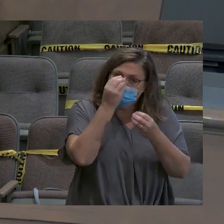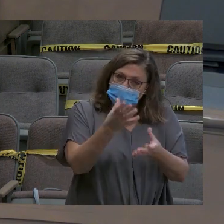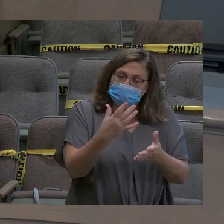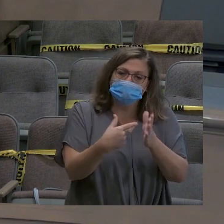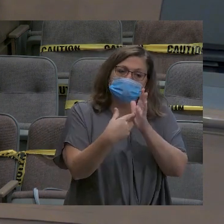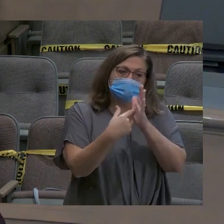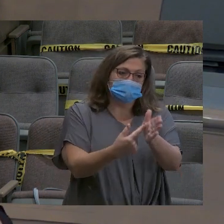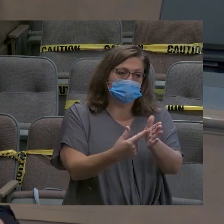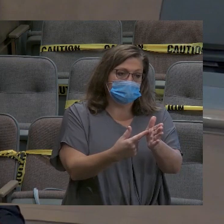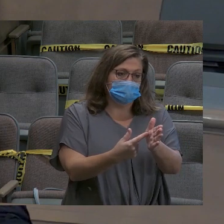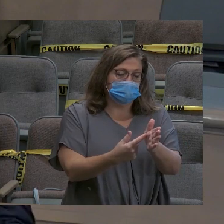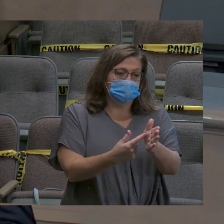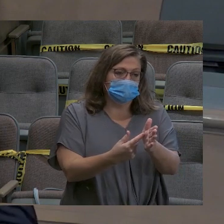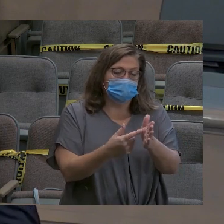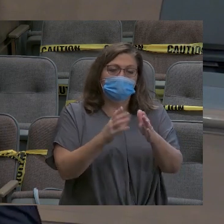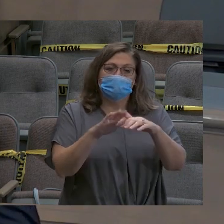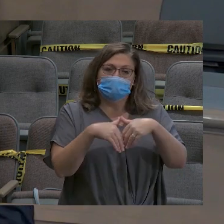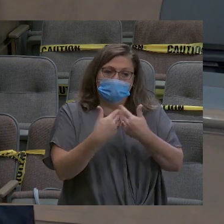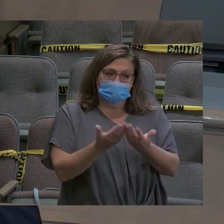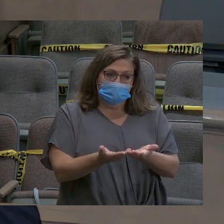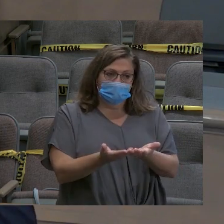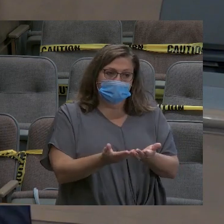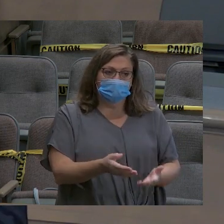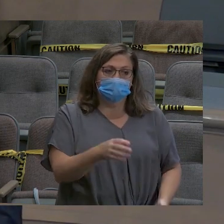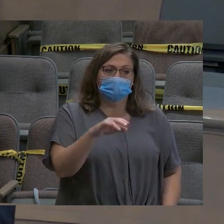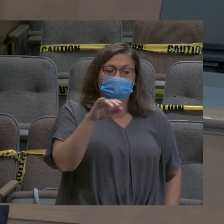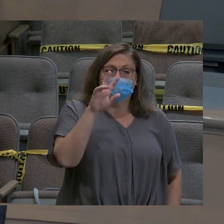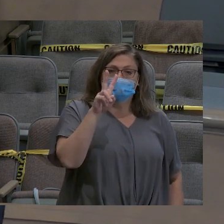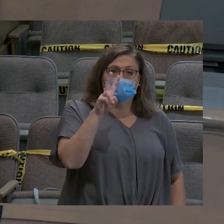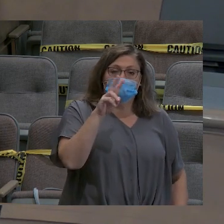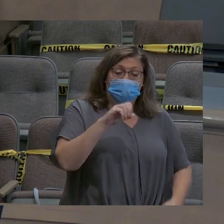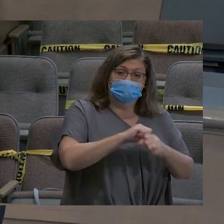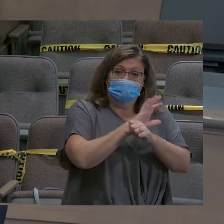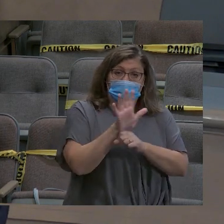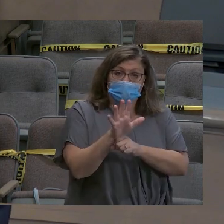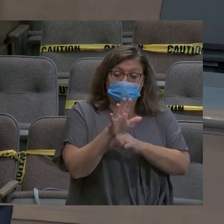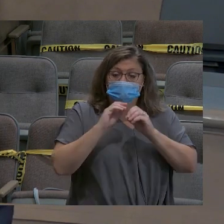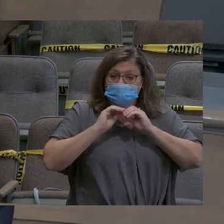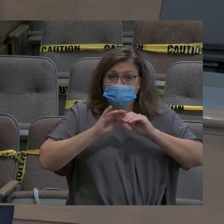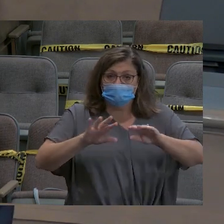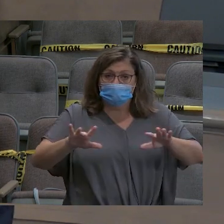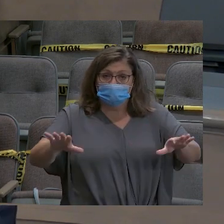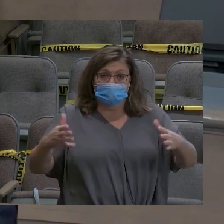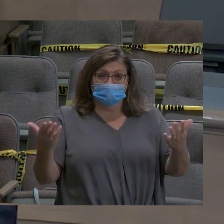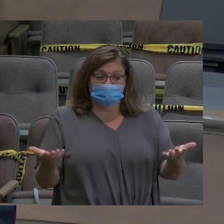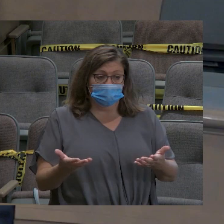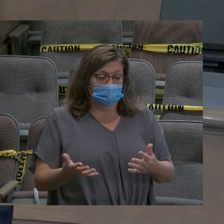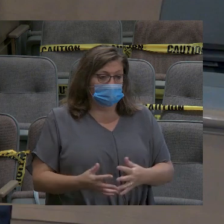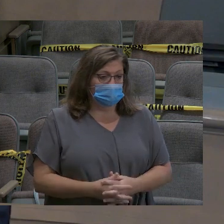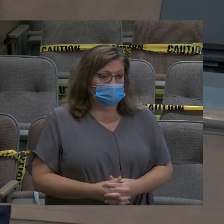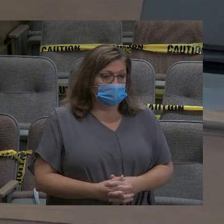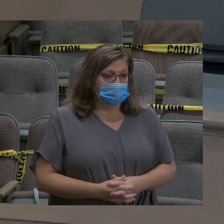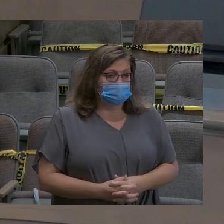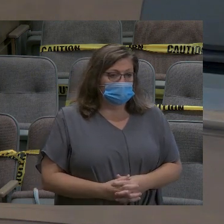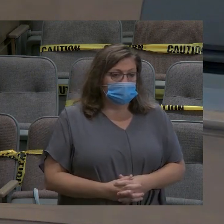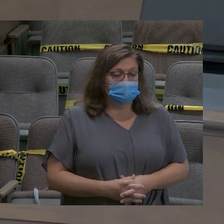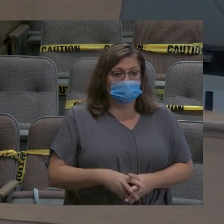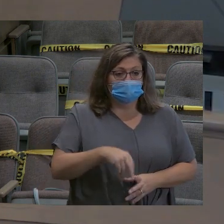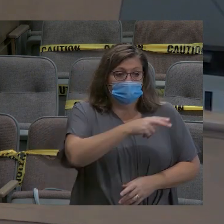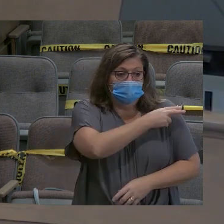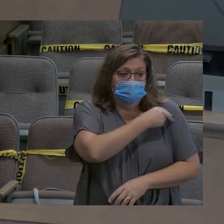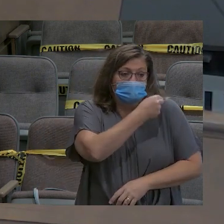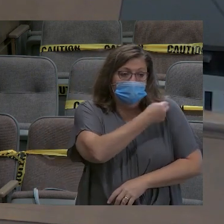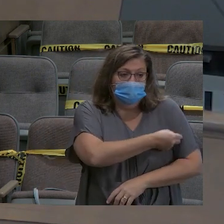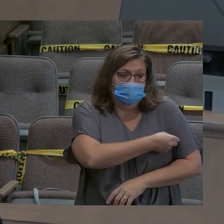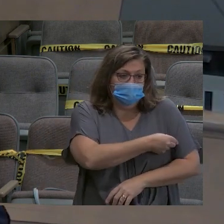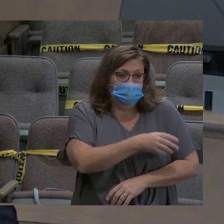how the virus is spreading in the community. I just want to use at Phoebe Putney,